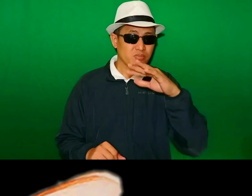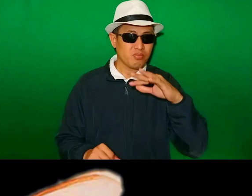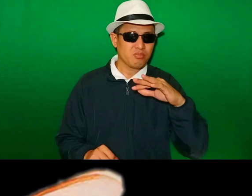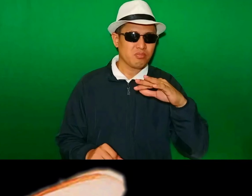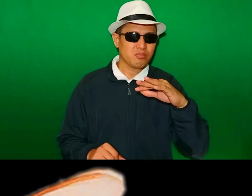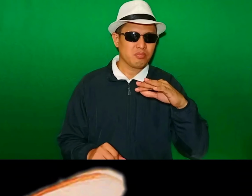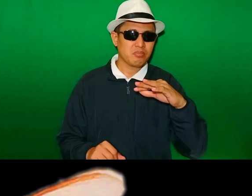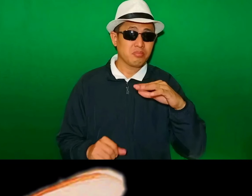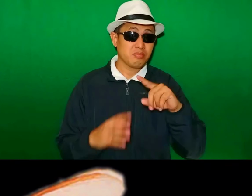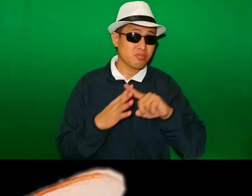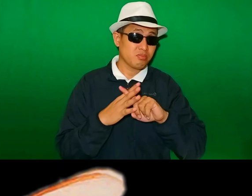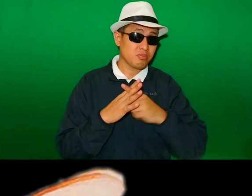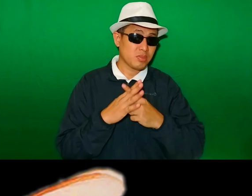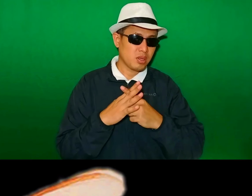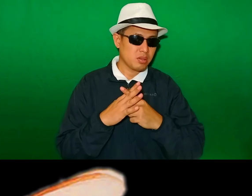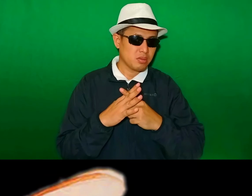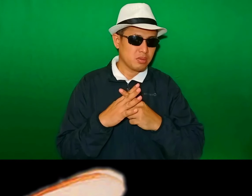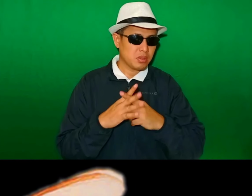Ilocano,